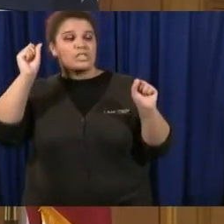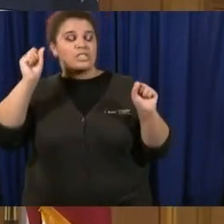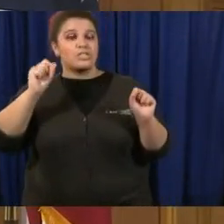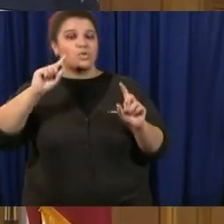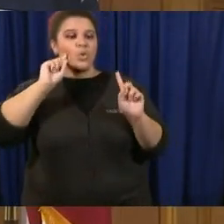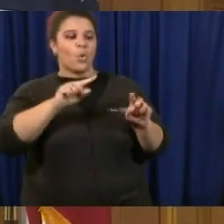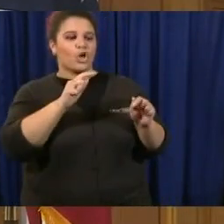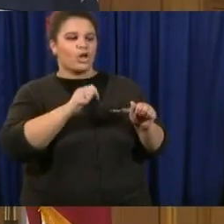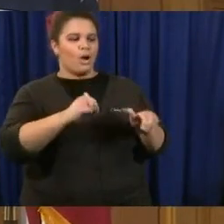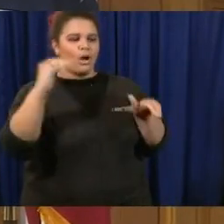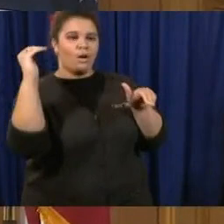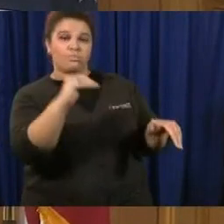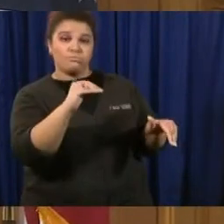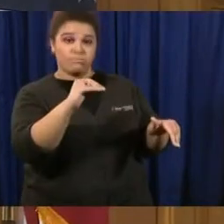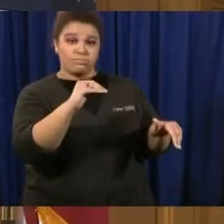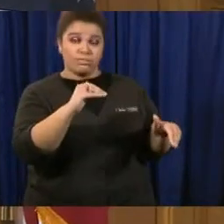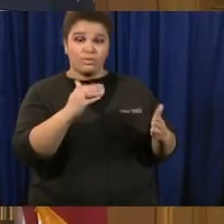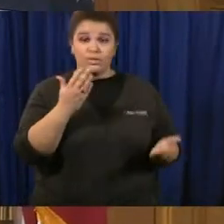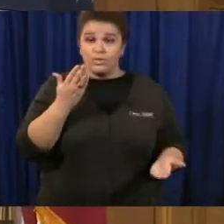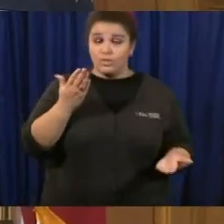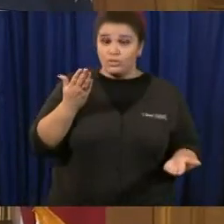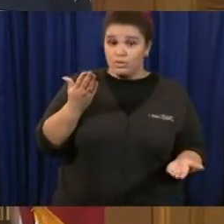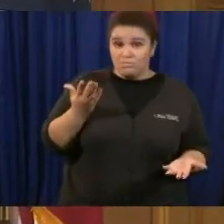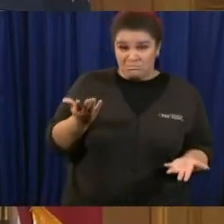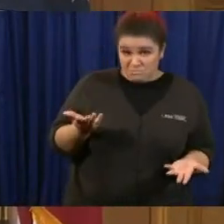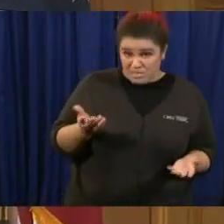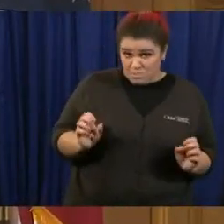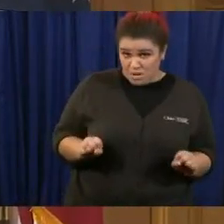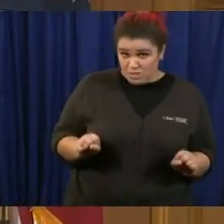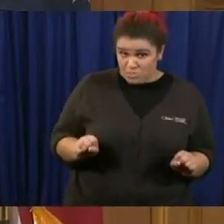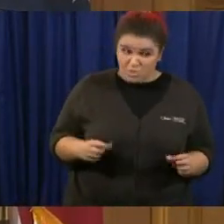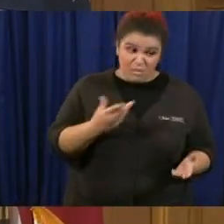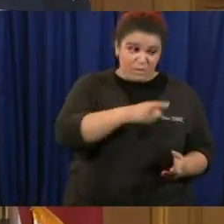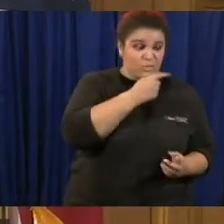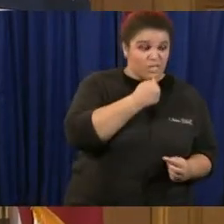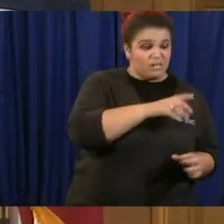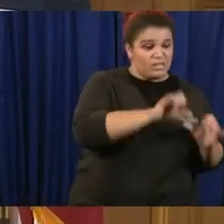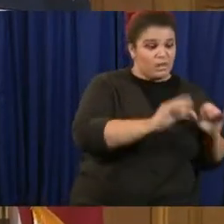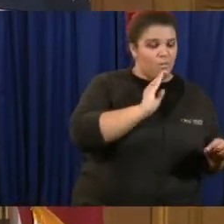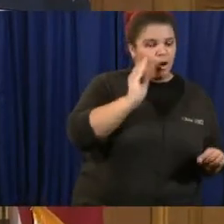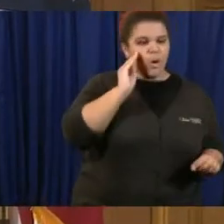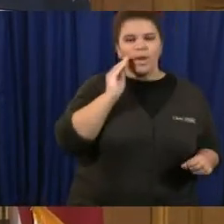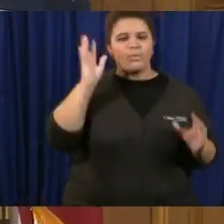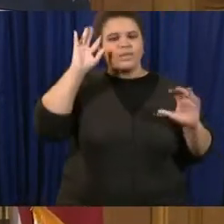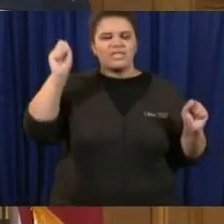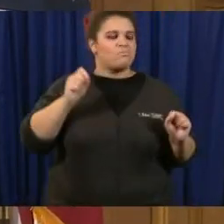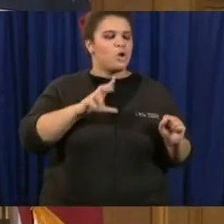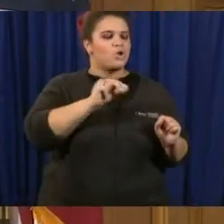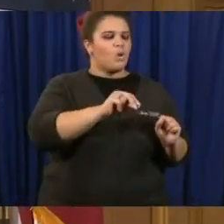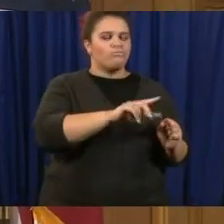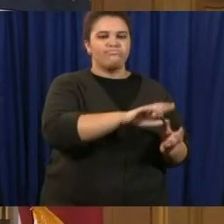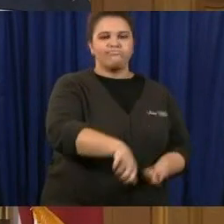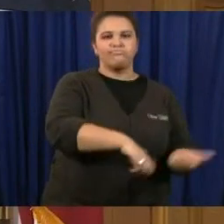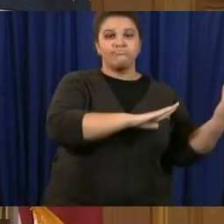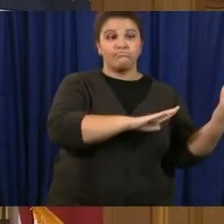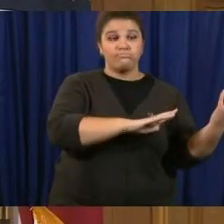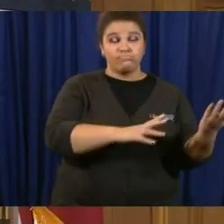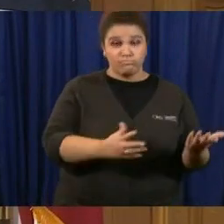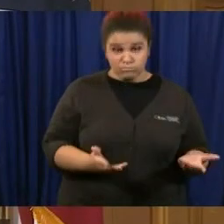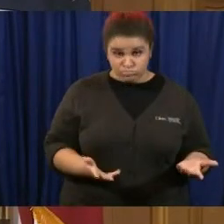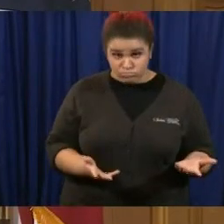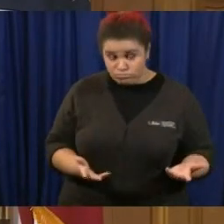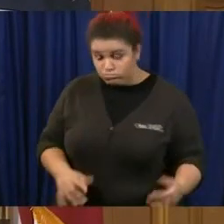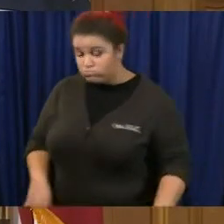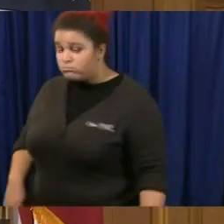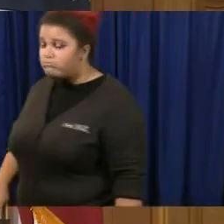want stay-at-home orders? Well, I'll leave that to the lawyers. Look, I don't think that this is not a confrontational issue between